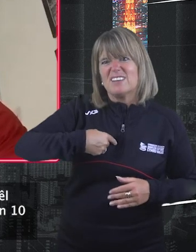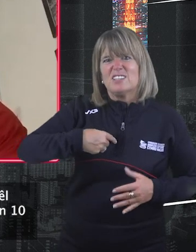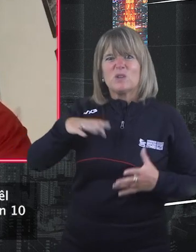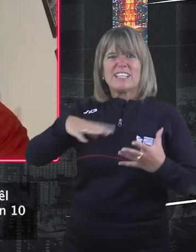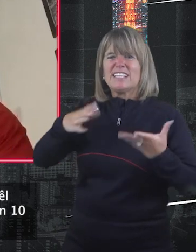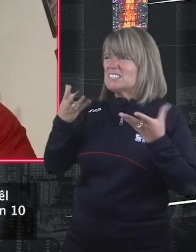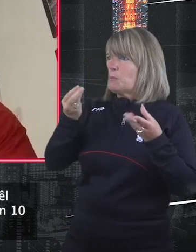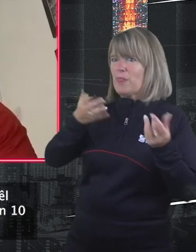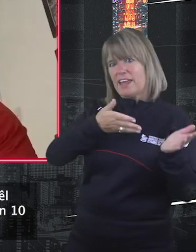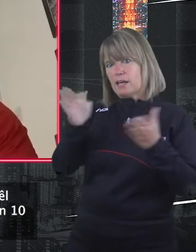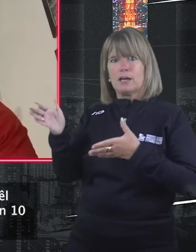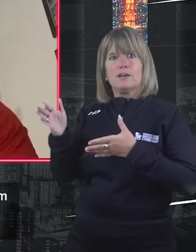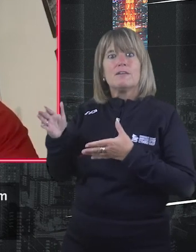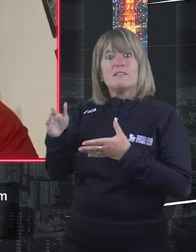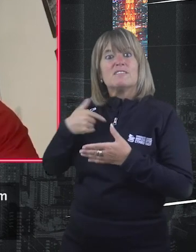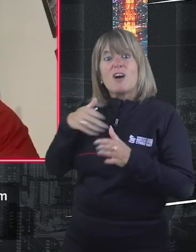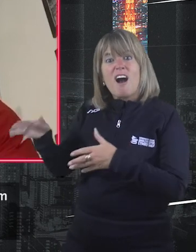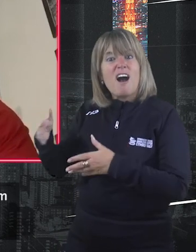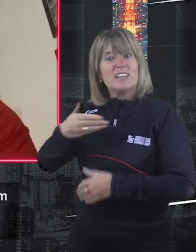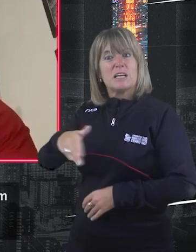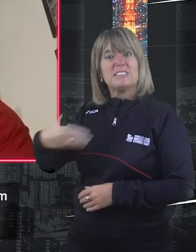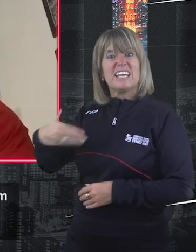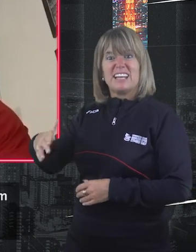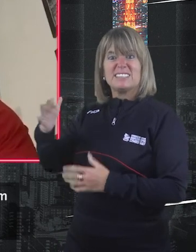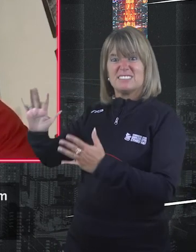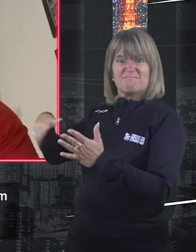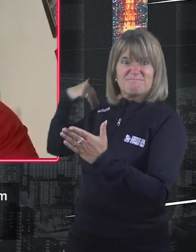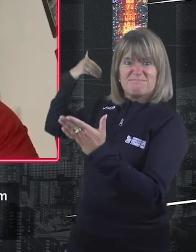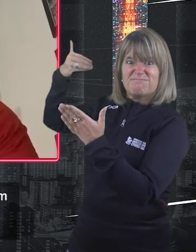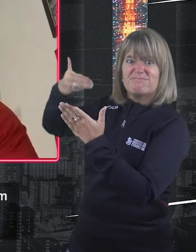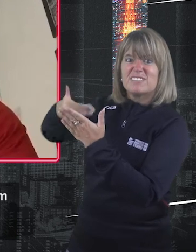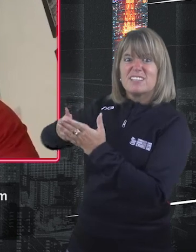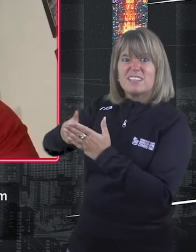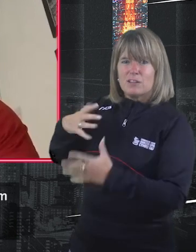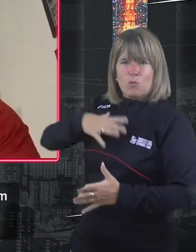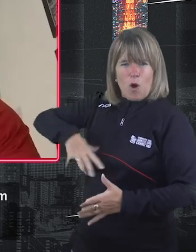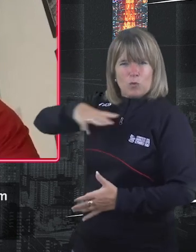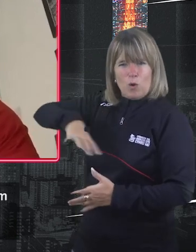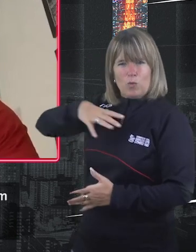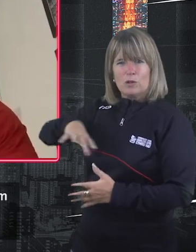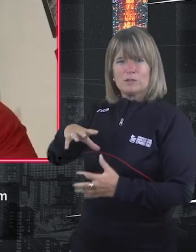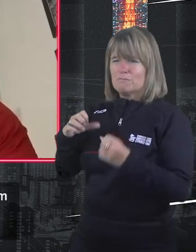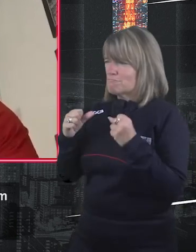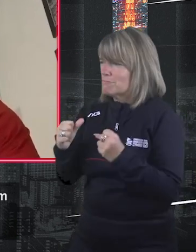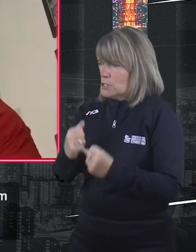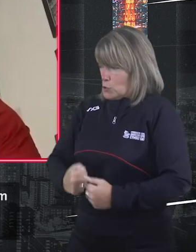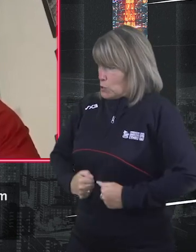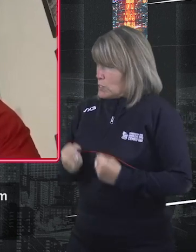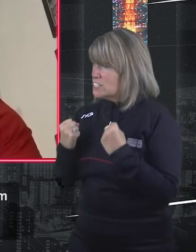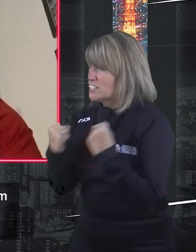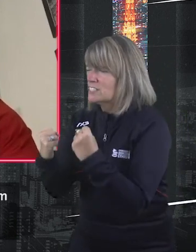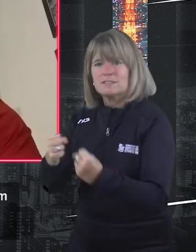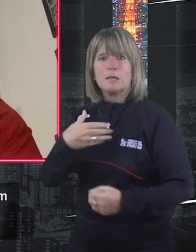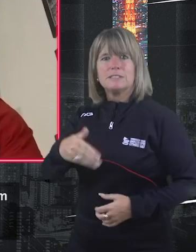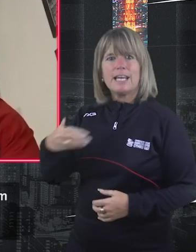and I really needed something. So, yeah, to get into table tennis, and then obviously